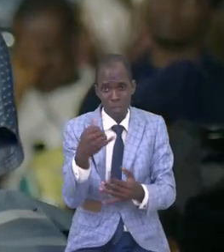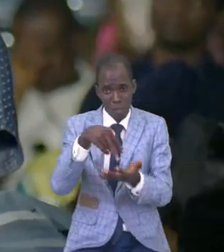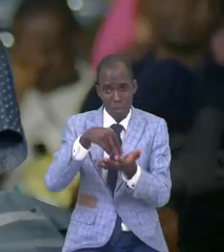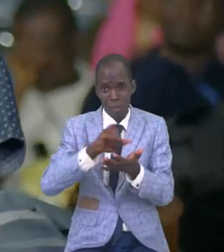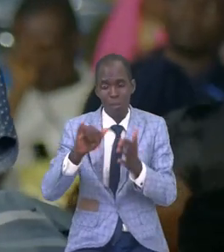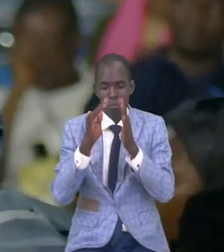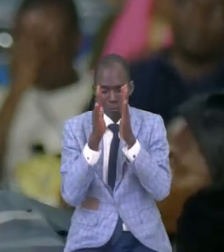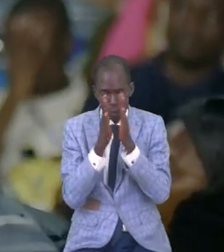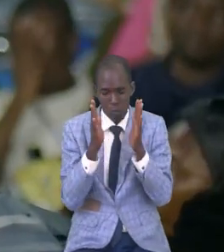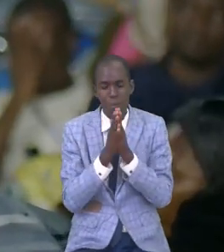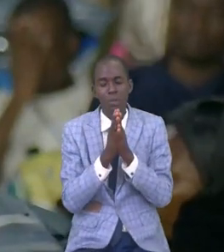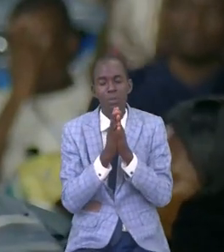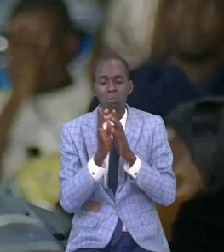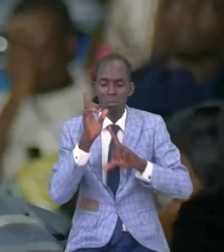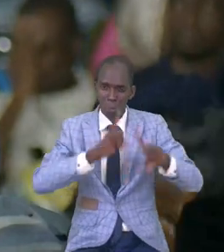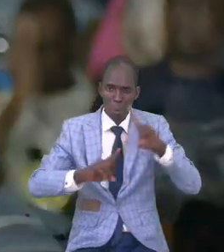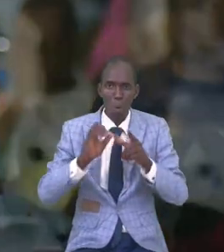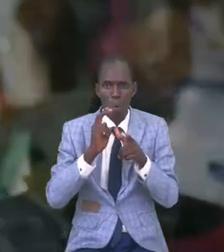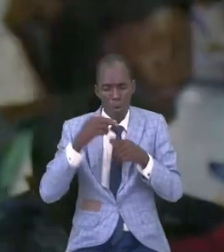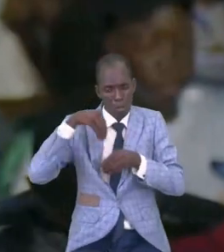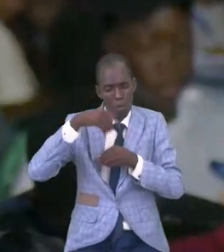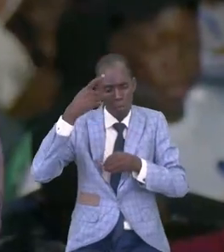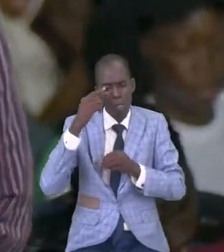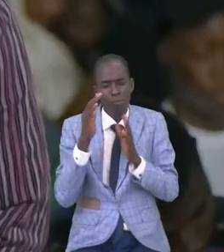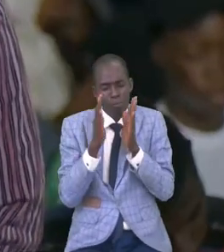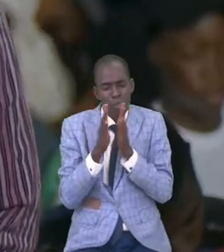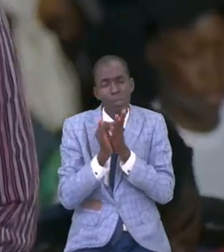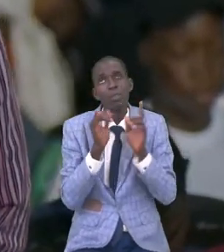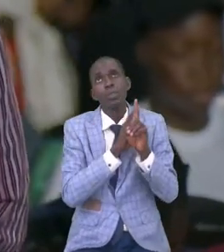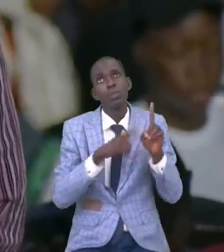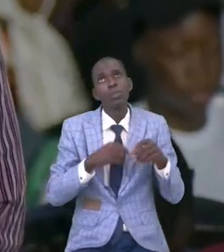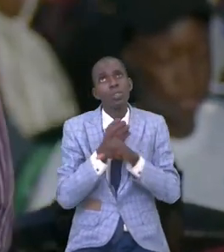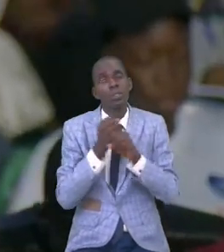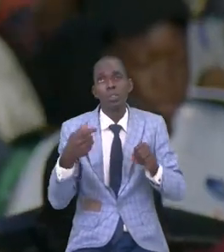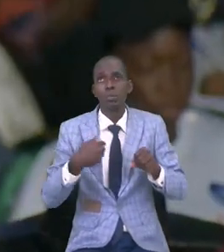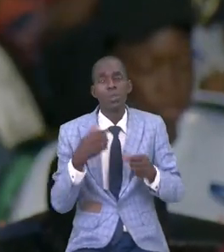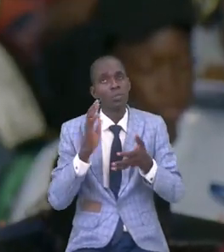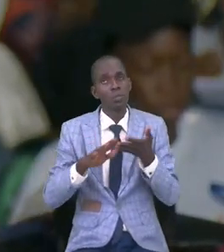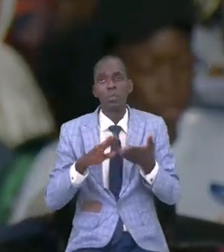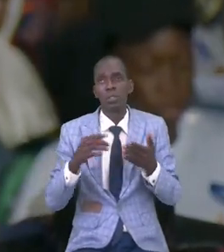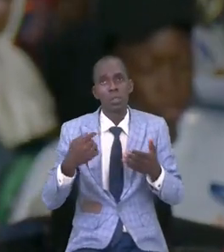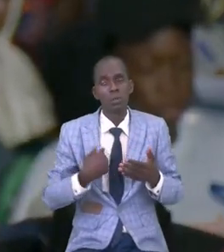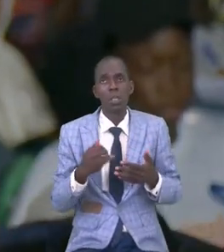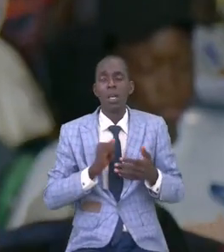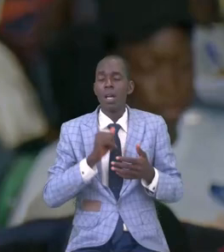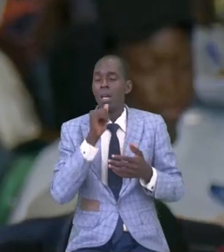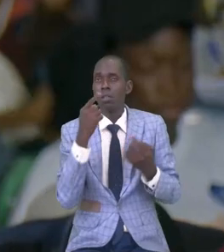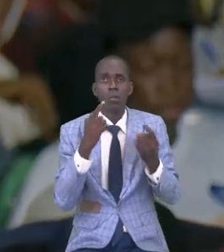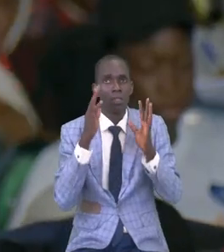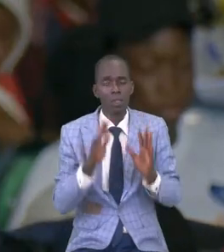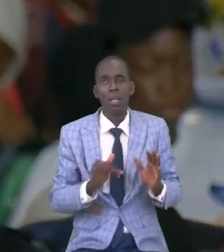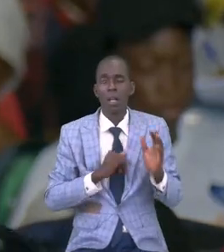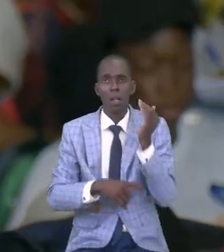sin, but you'll come to set me free. And I accept, I believe, I'm saved